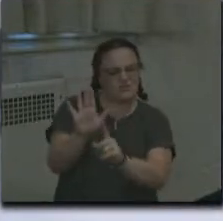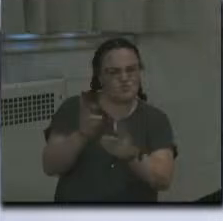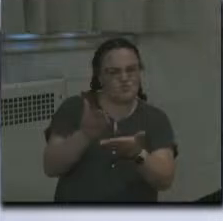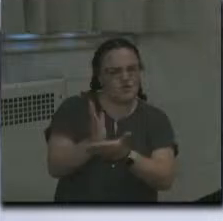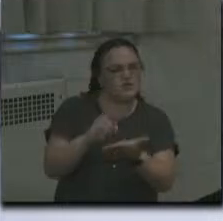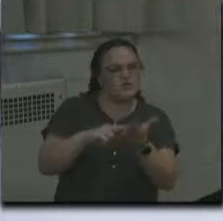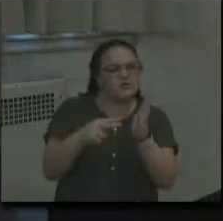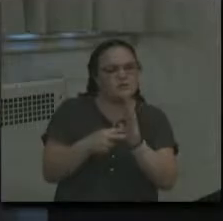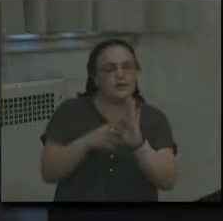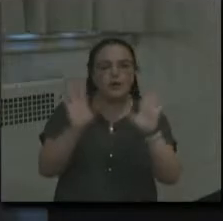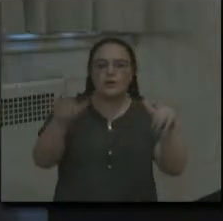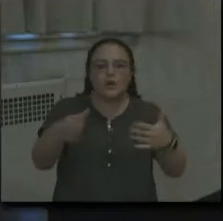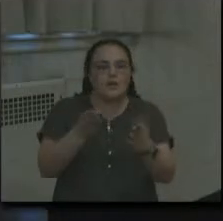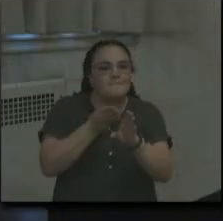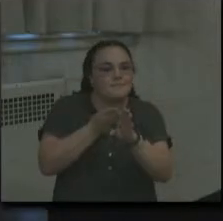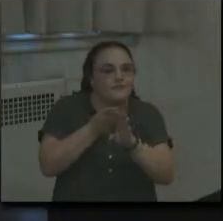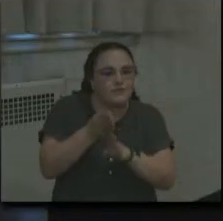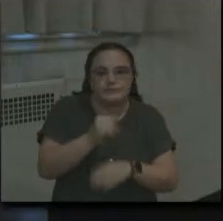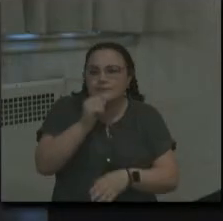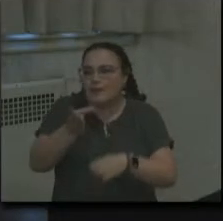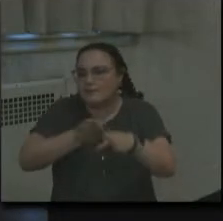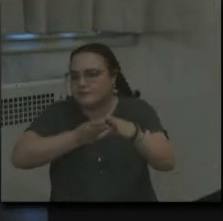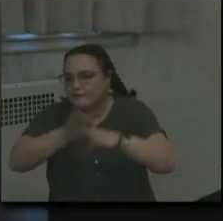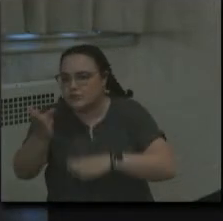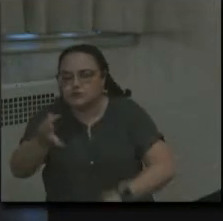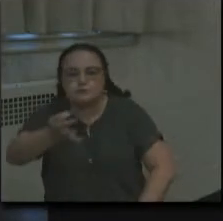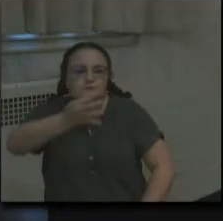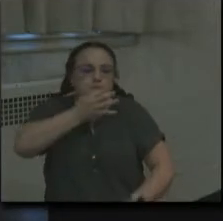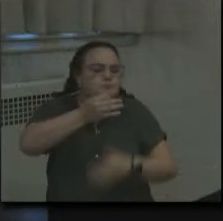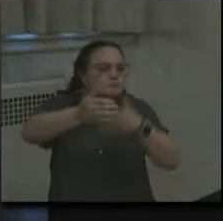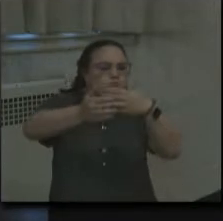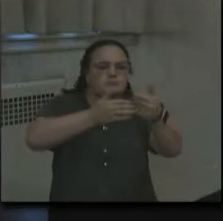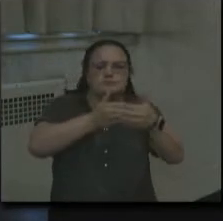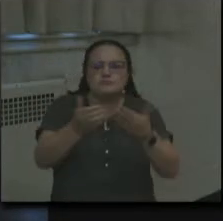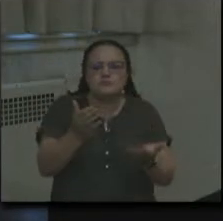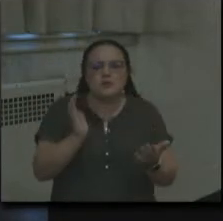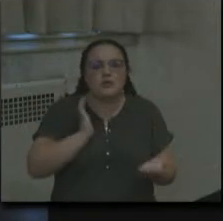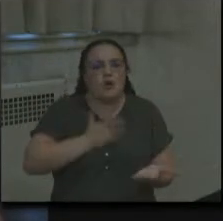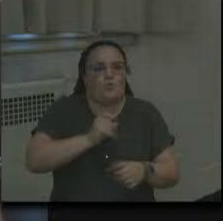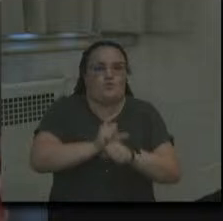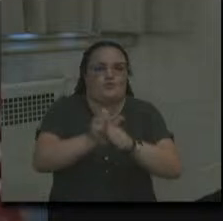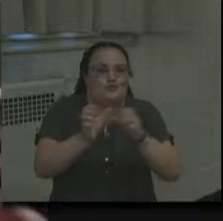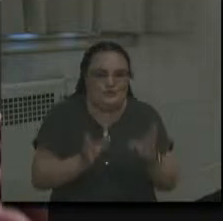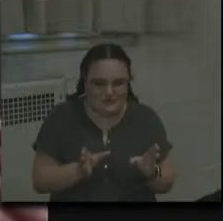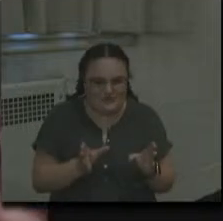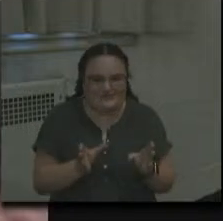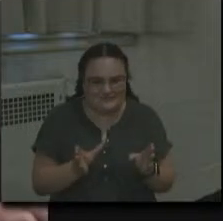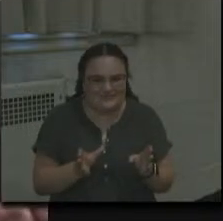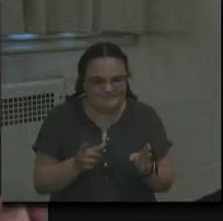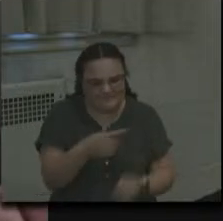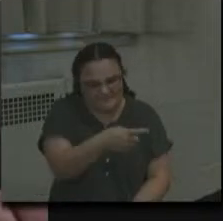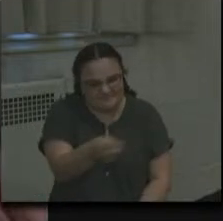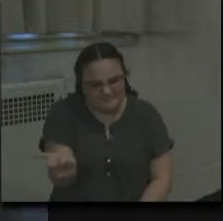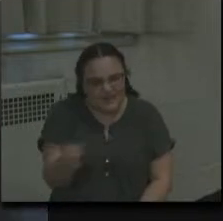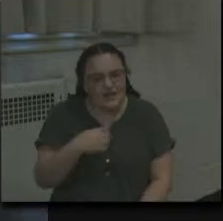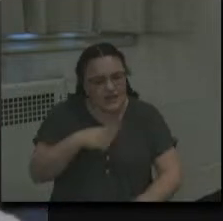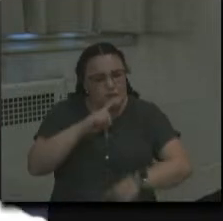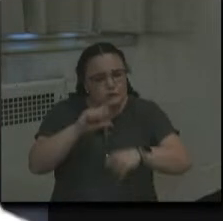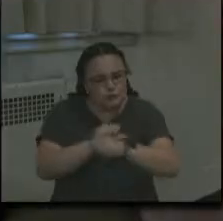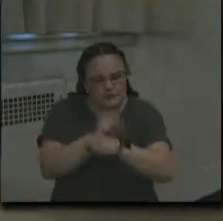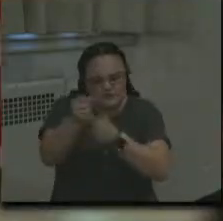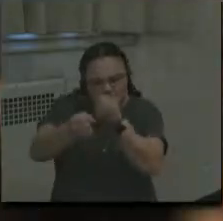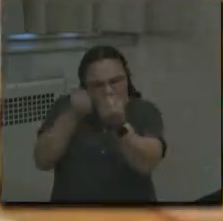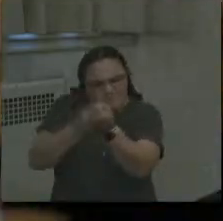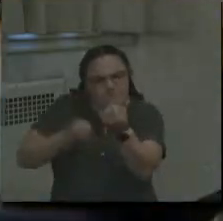about professionals, our non-professionals, our employees. And I have advocated for